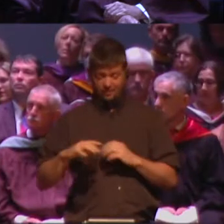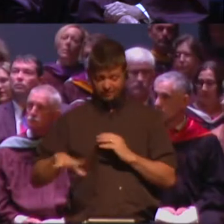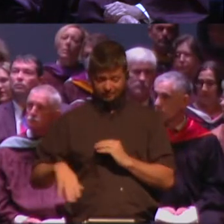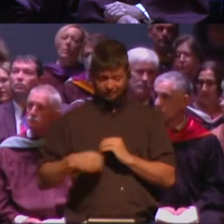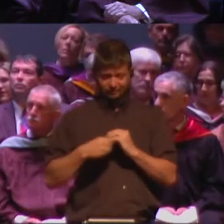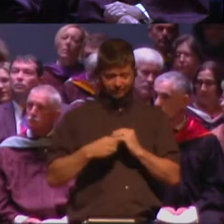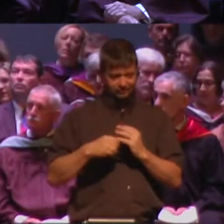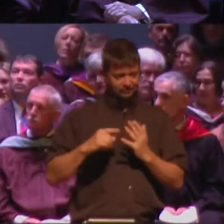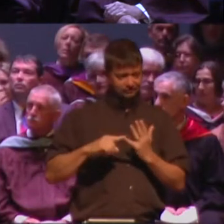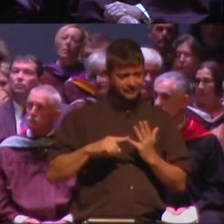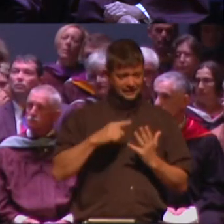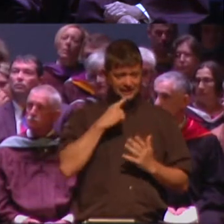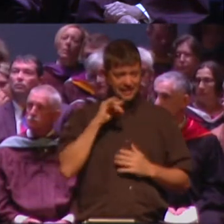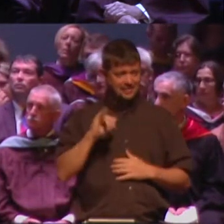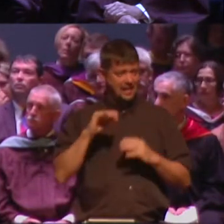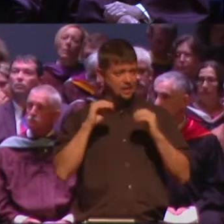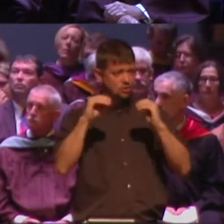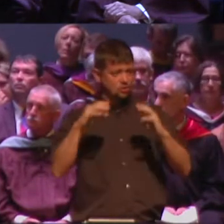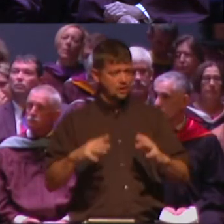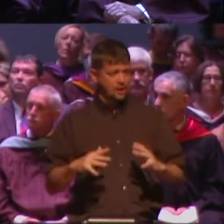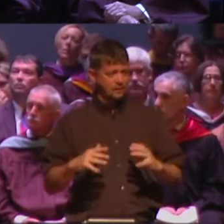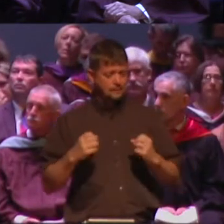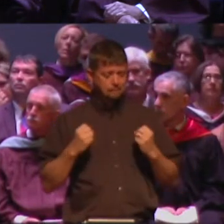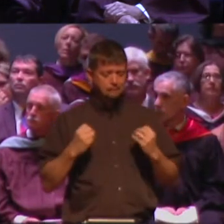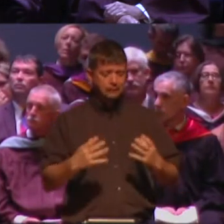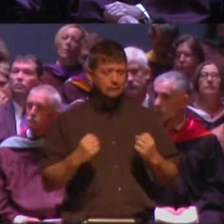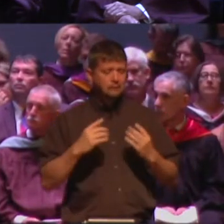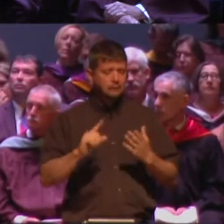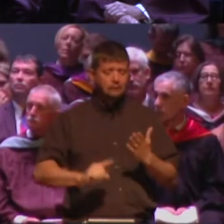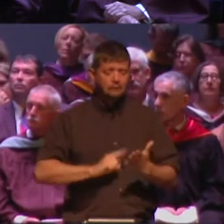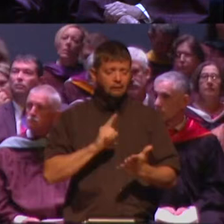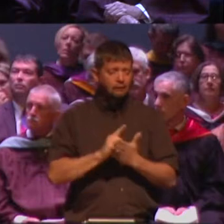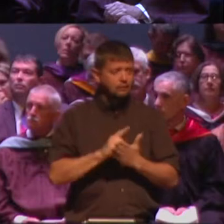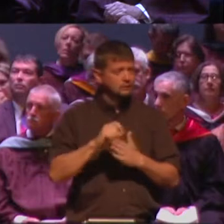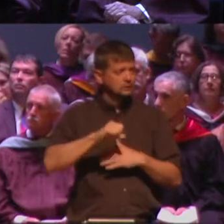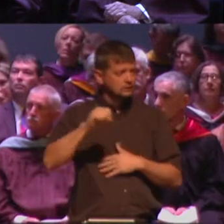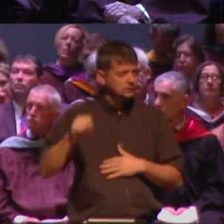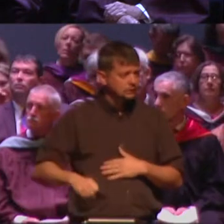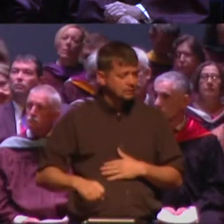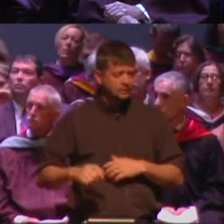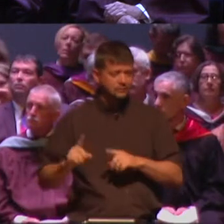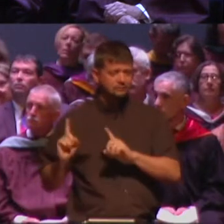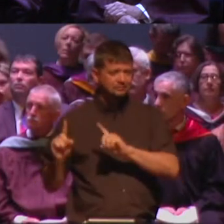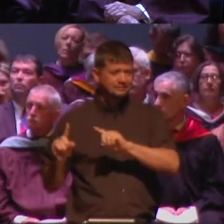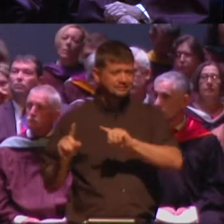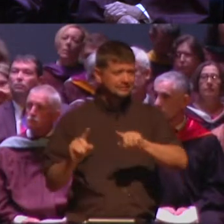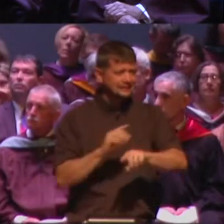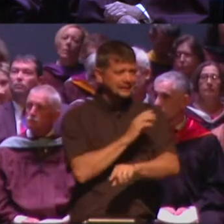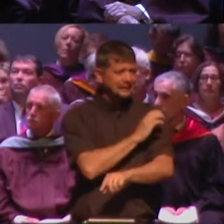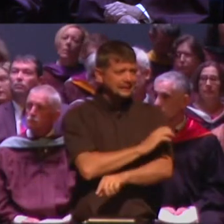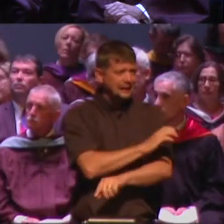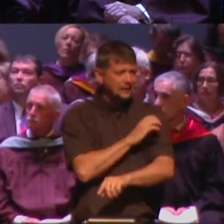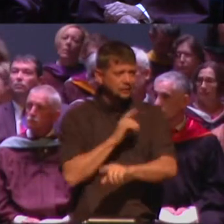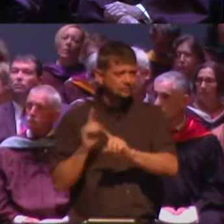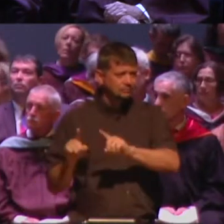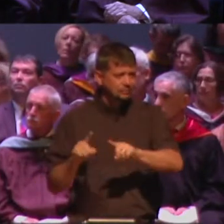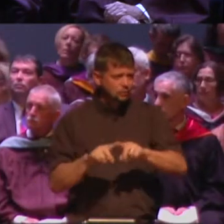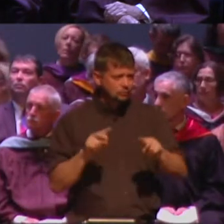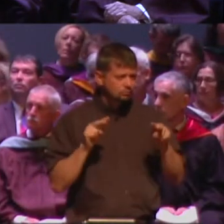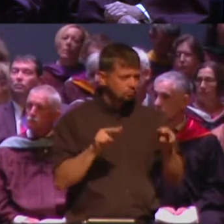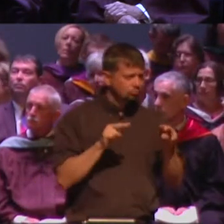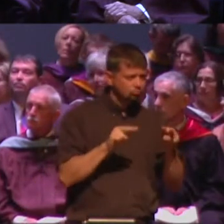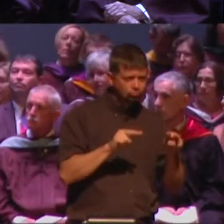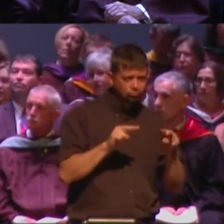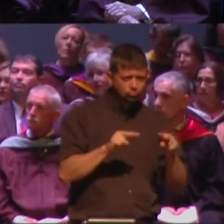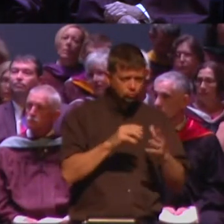member states that this instructor spends many hours every semester visiting dozens of clinical sites to monitor her